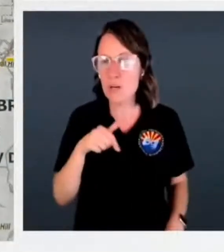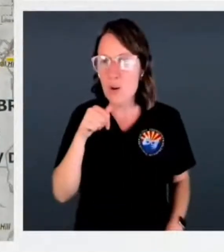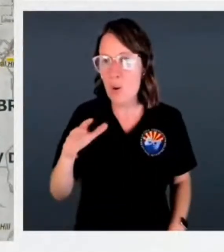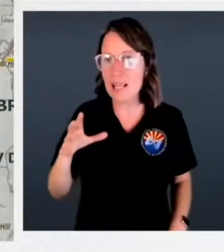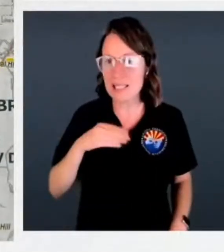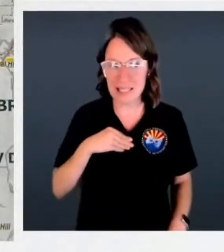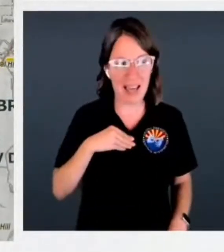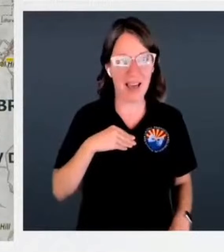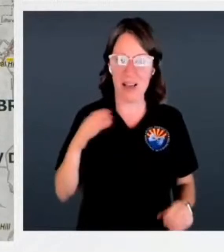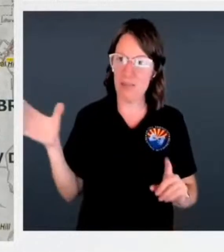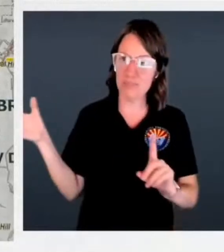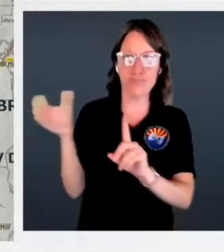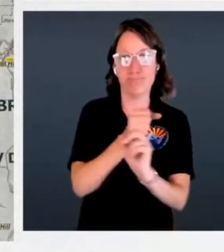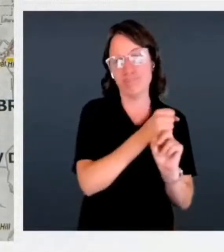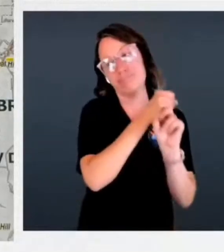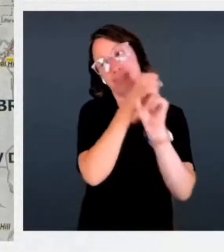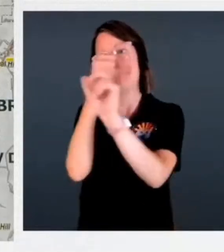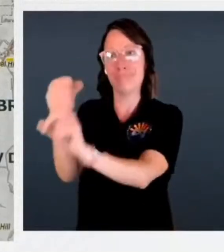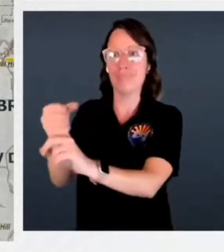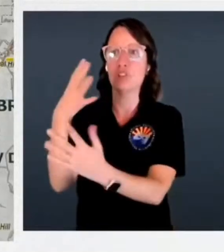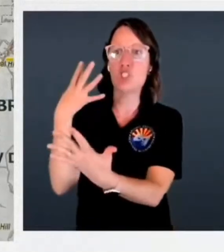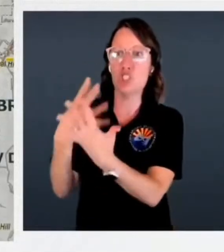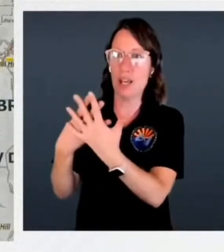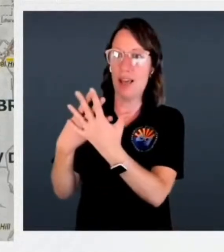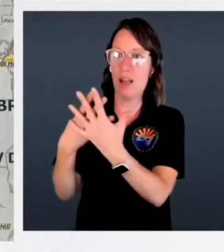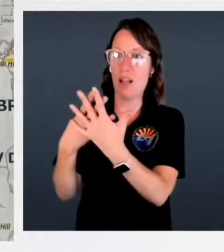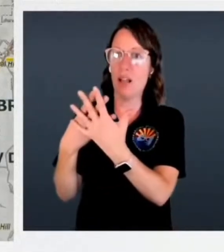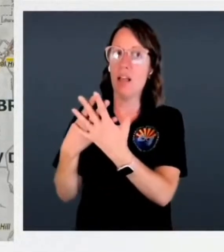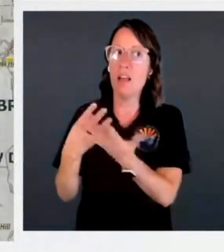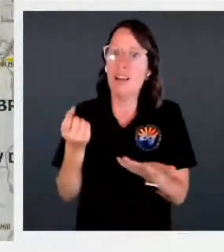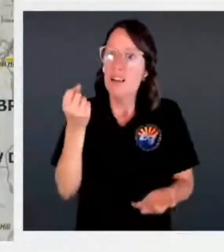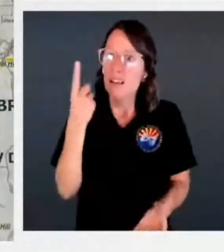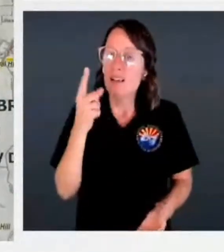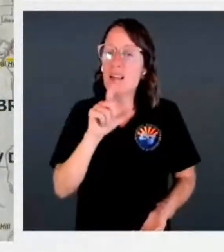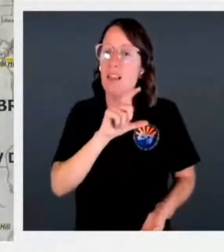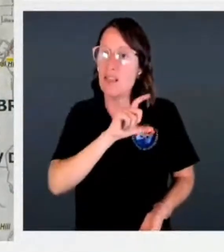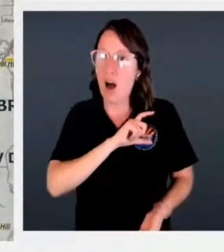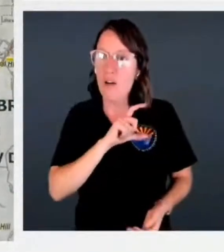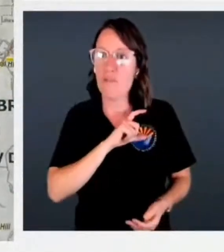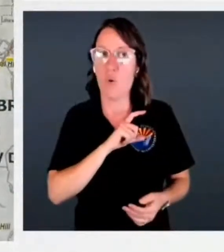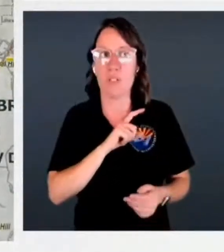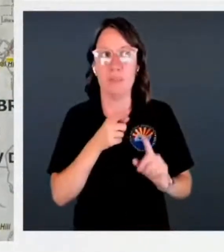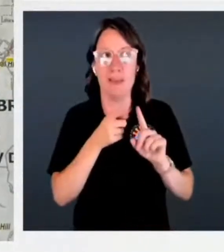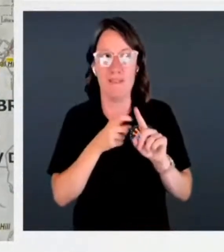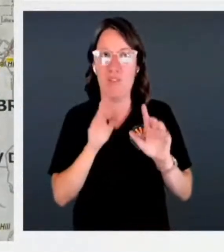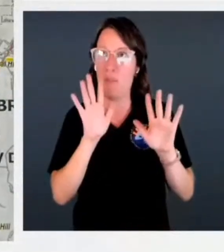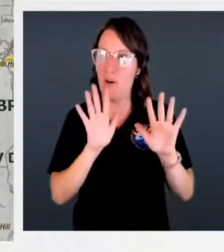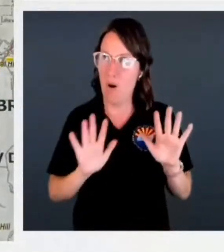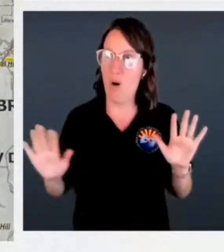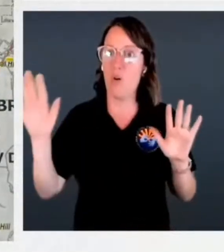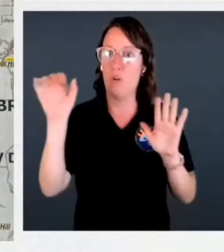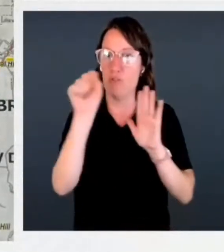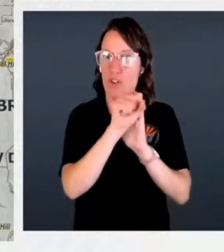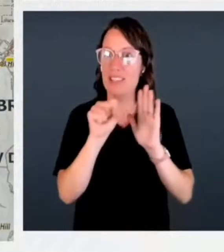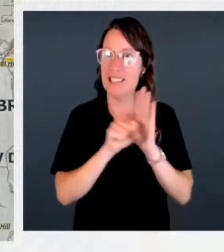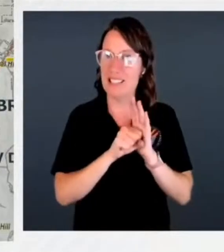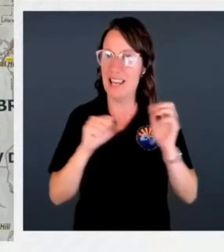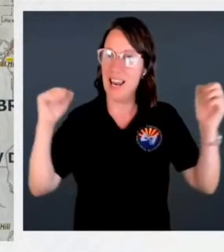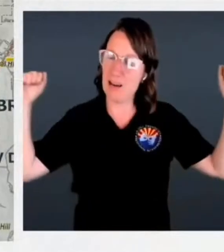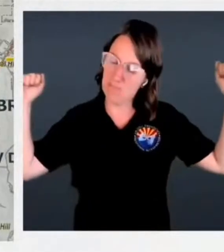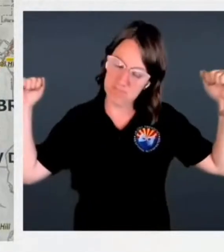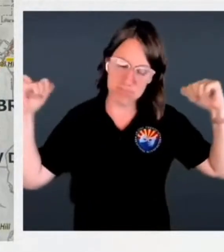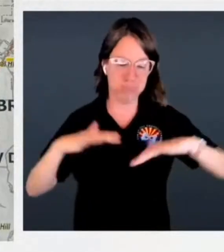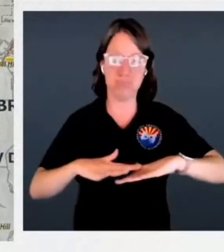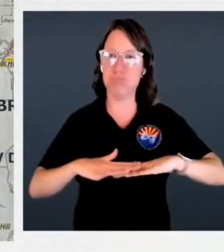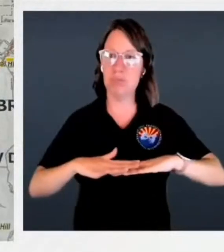tolerate that. We have, again, law enforcement from all over the state coming up here, and they are here to help. And we're going to